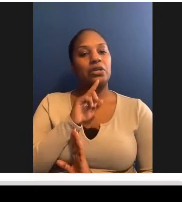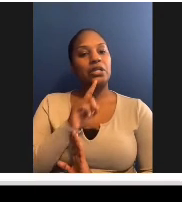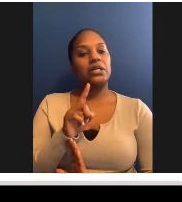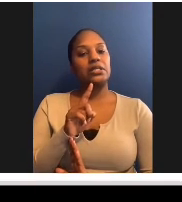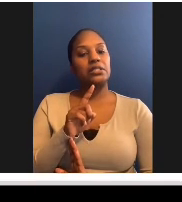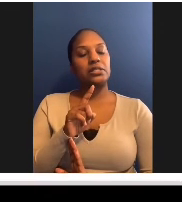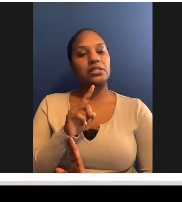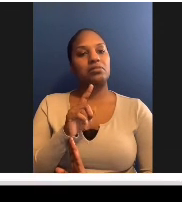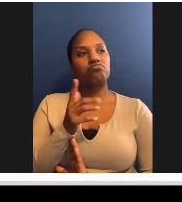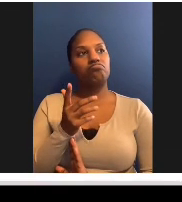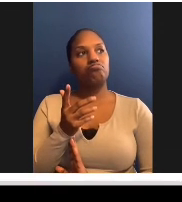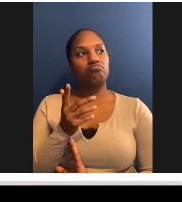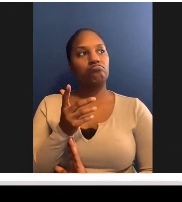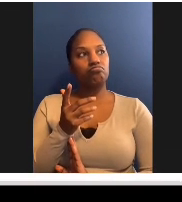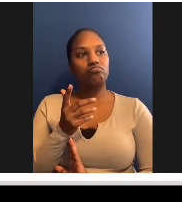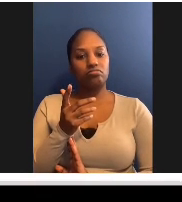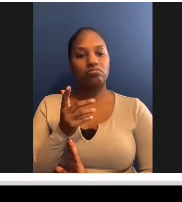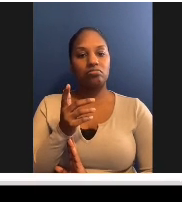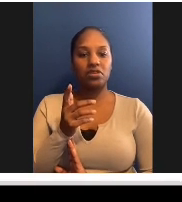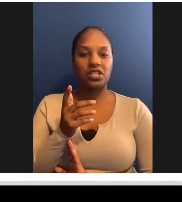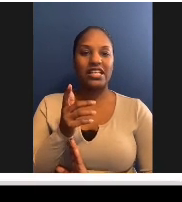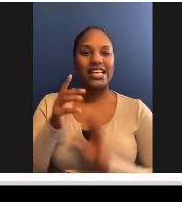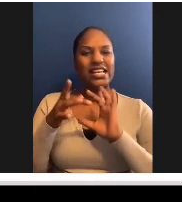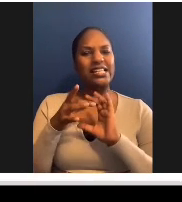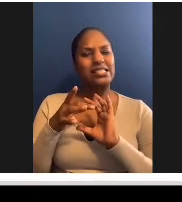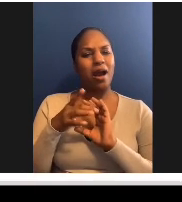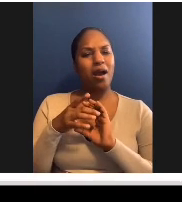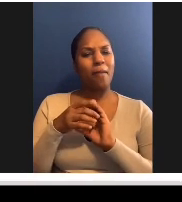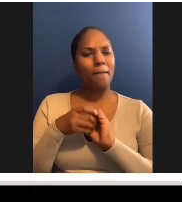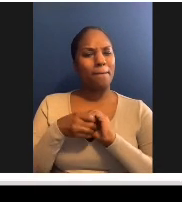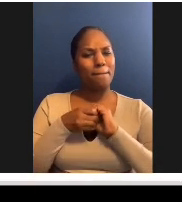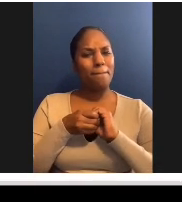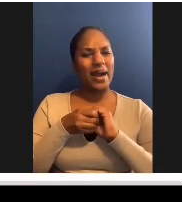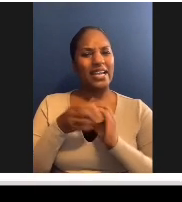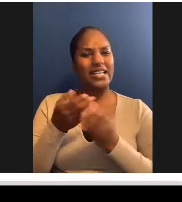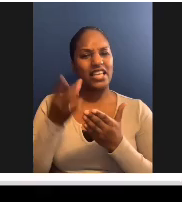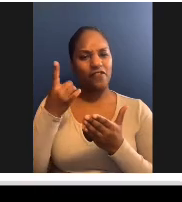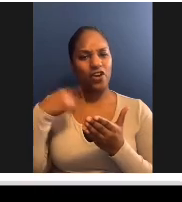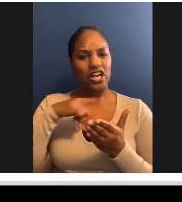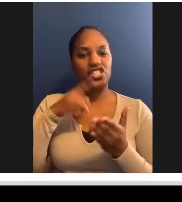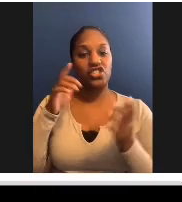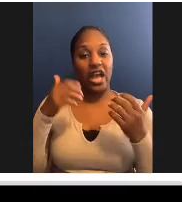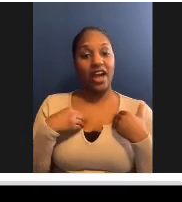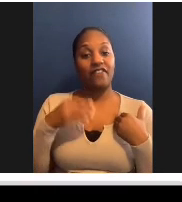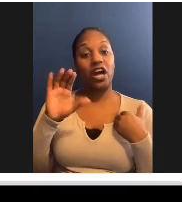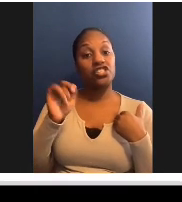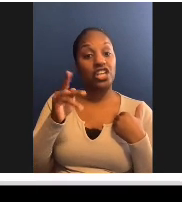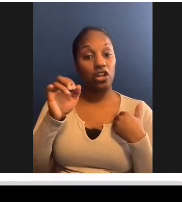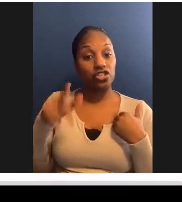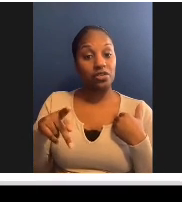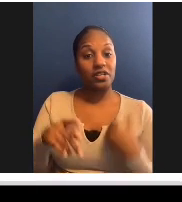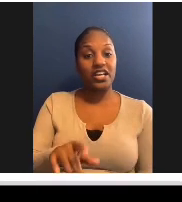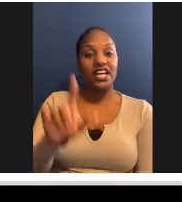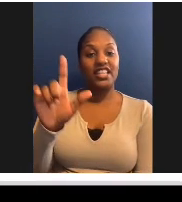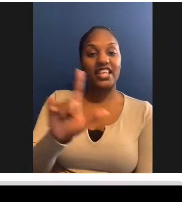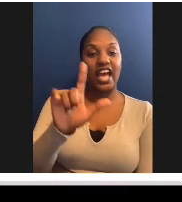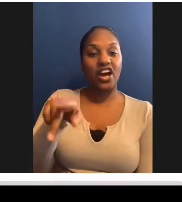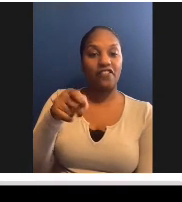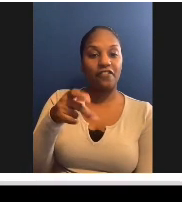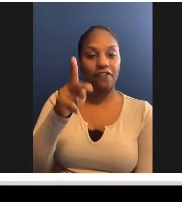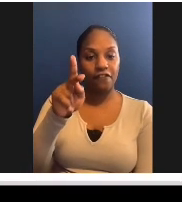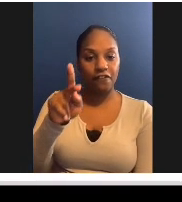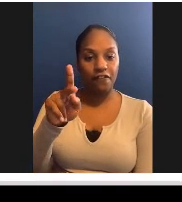kind of it's a bonding thing for us is there's a scholarship here. This is the L. Phil and Alice J.